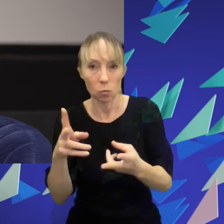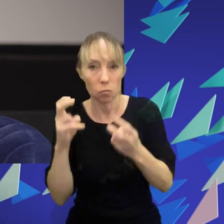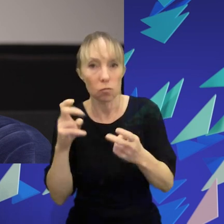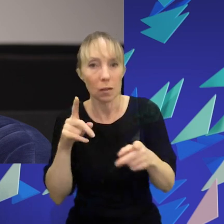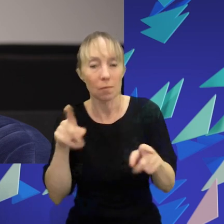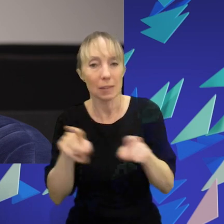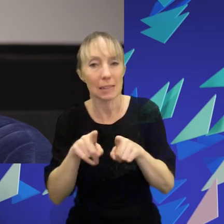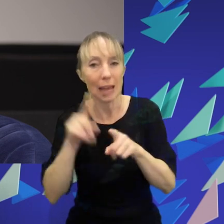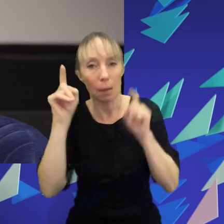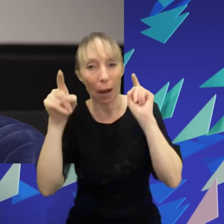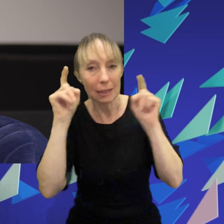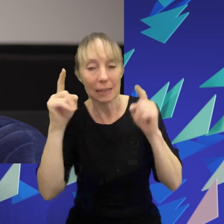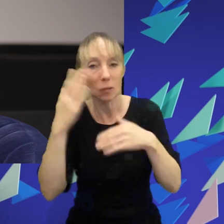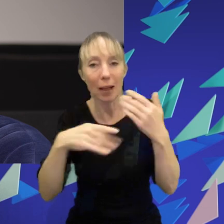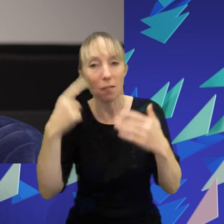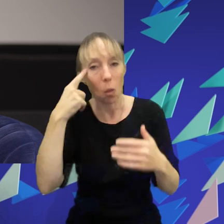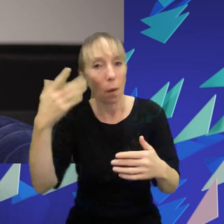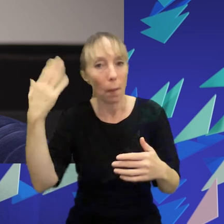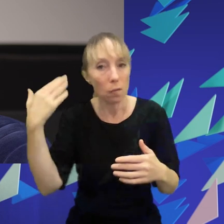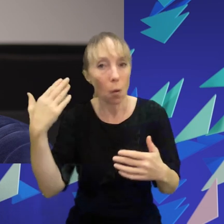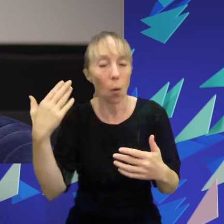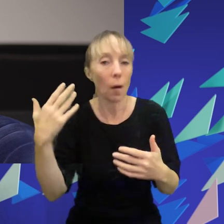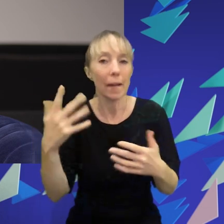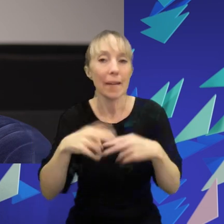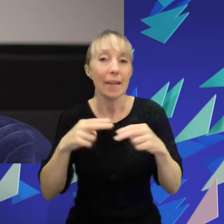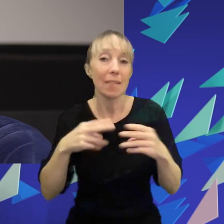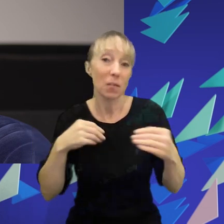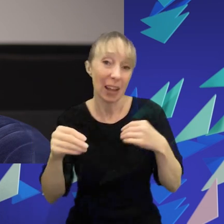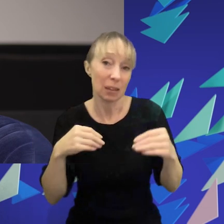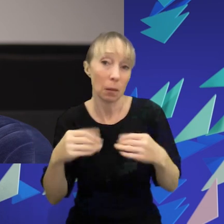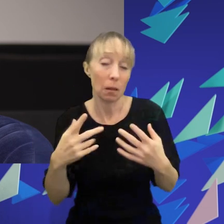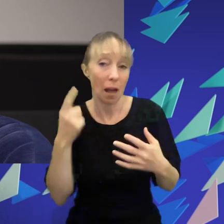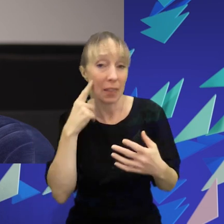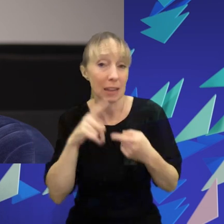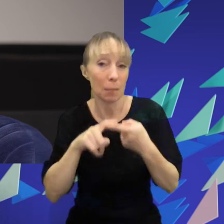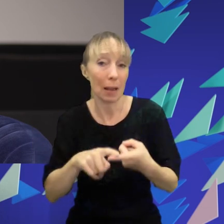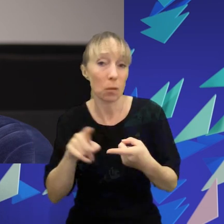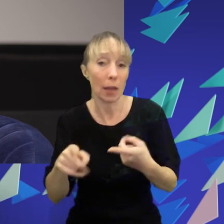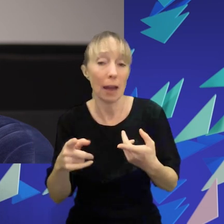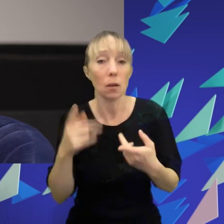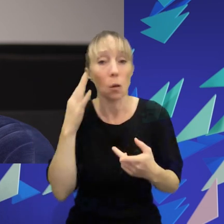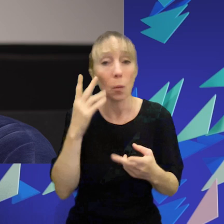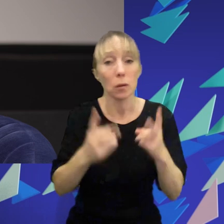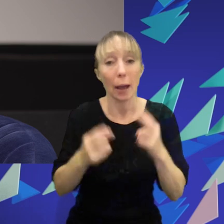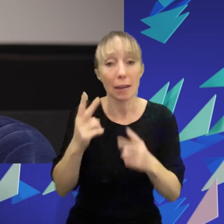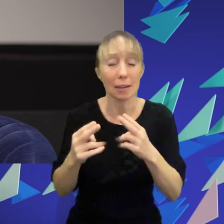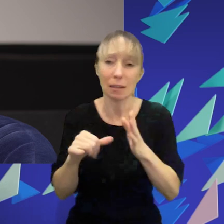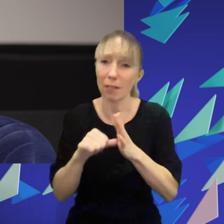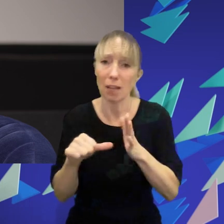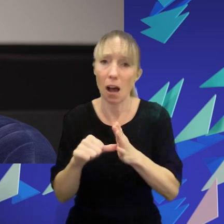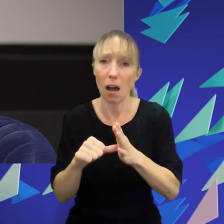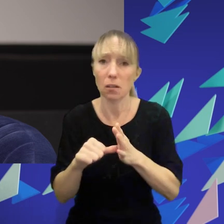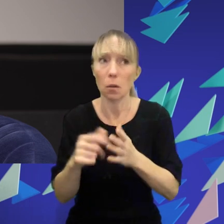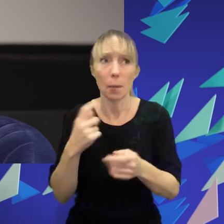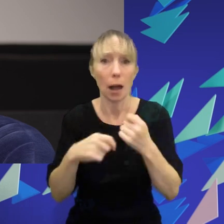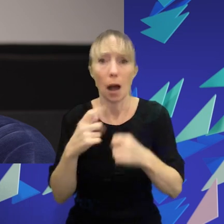conceive. How flexible you are. I think that will depend on that, I think. Because when you are editing, it's very hard. We got stuck